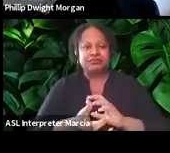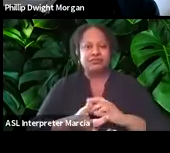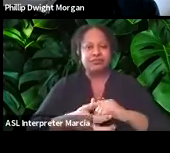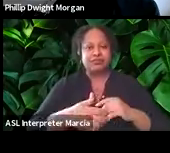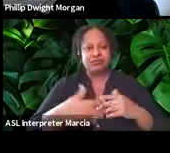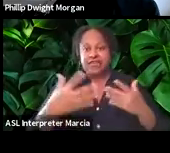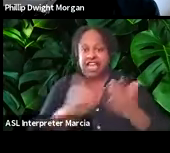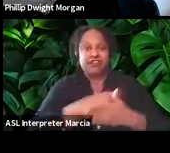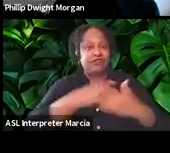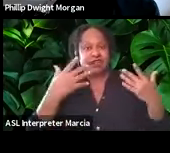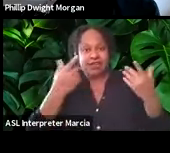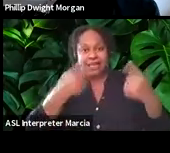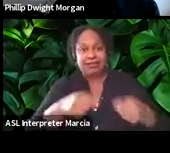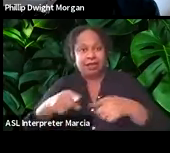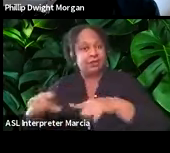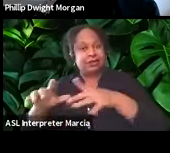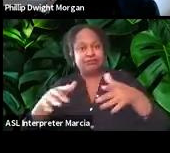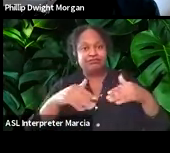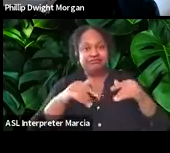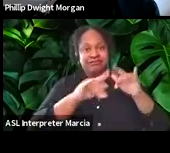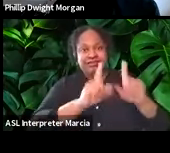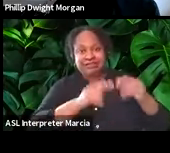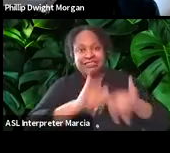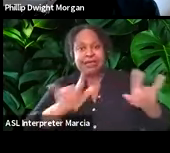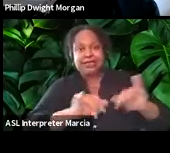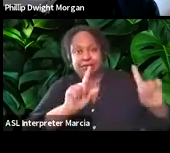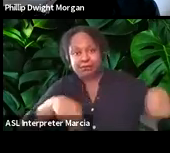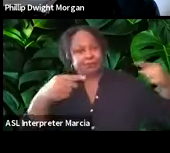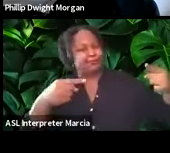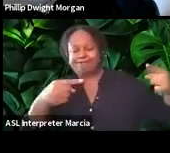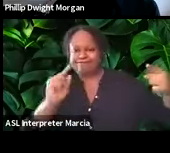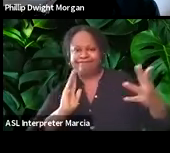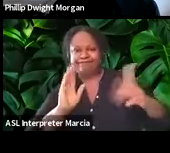and disrupt what is currently